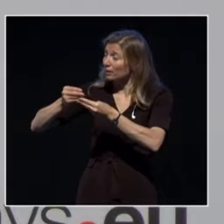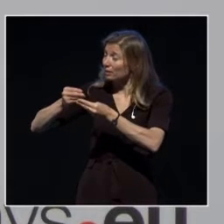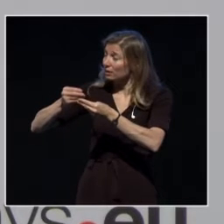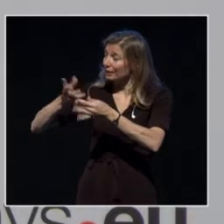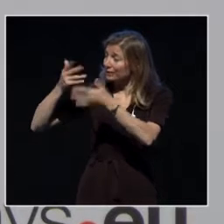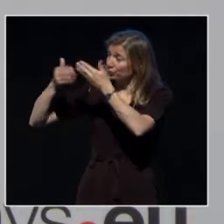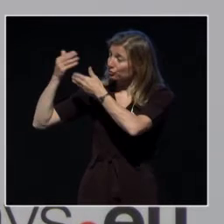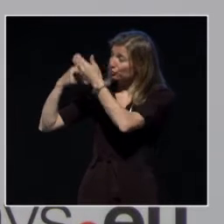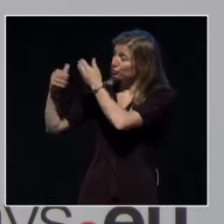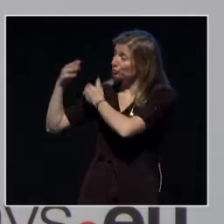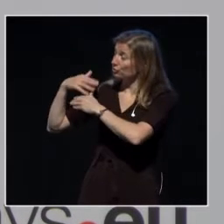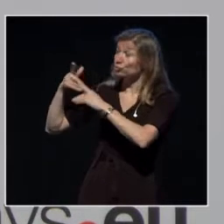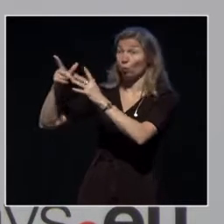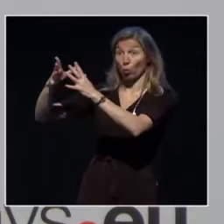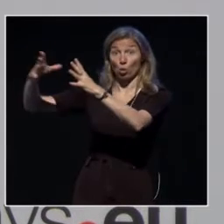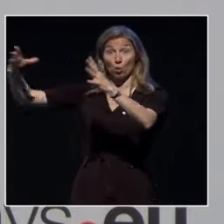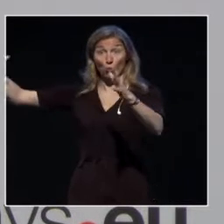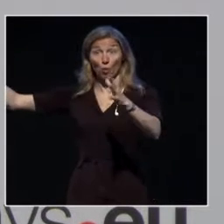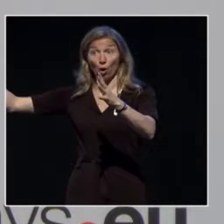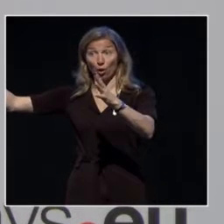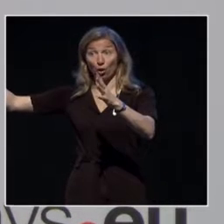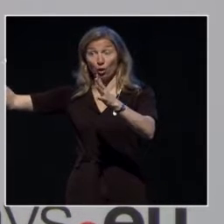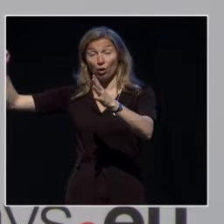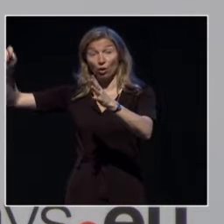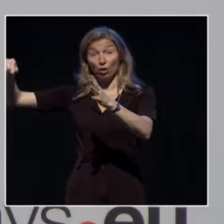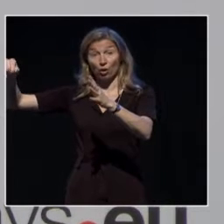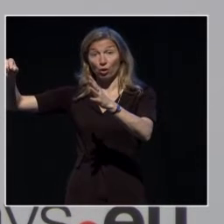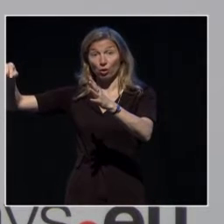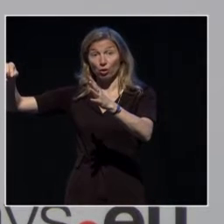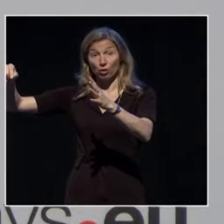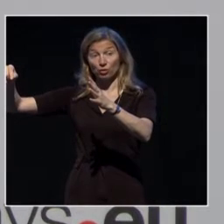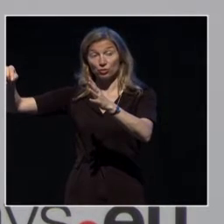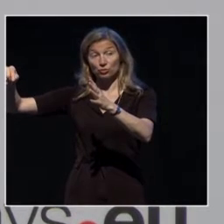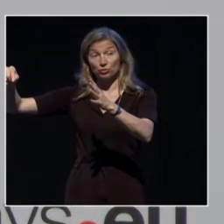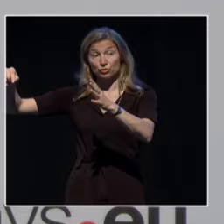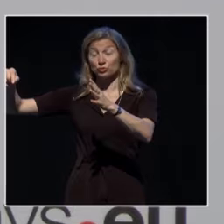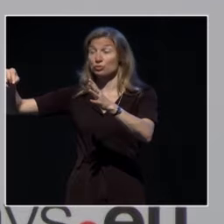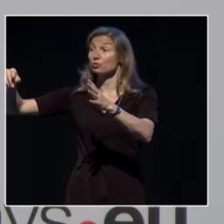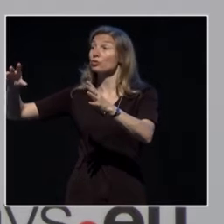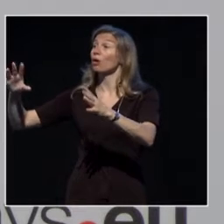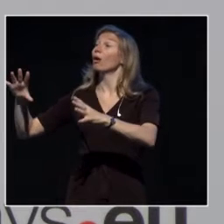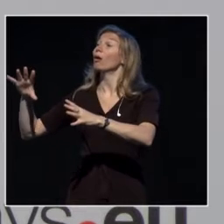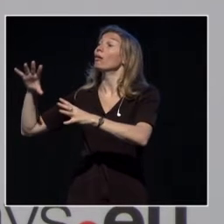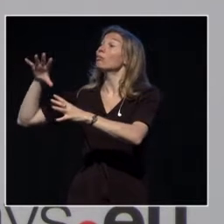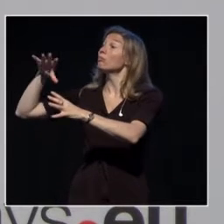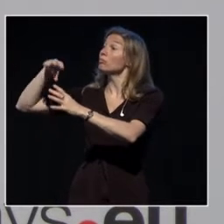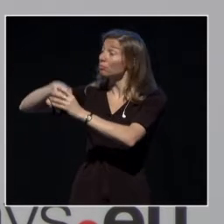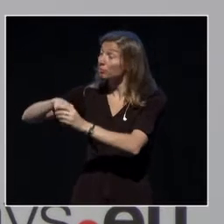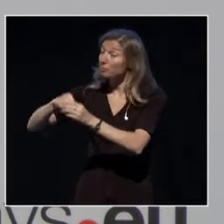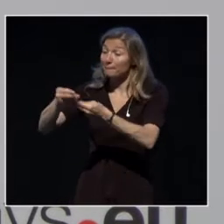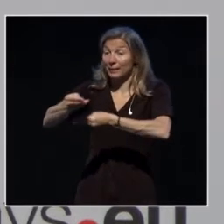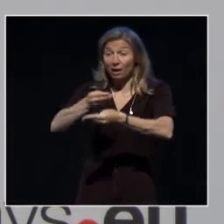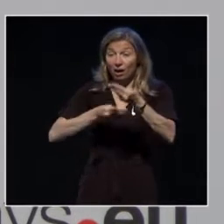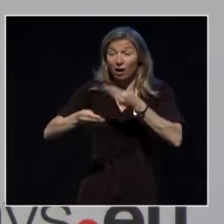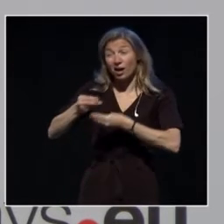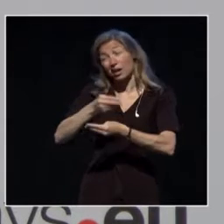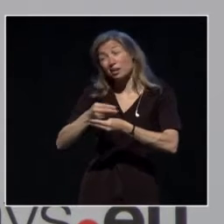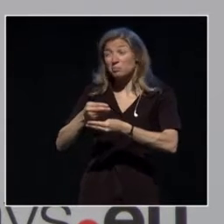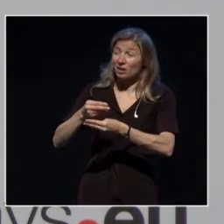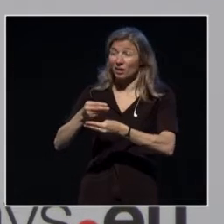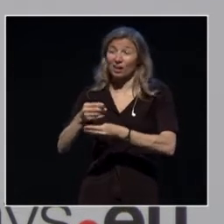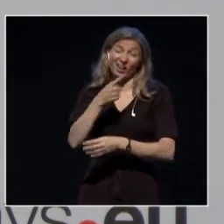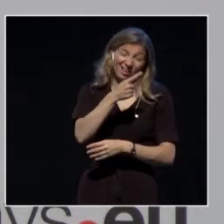enterprises really came to be a major part of the economy at the end of the 19th century because